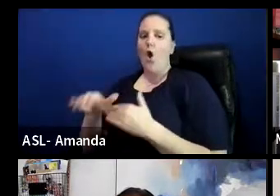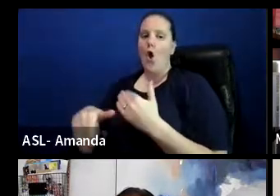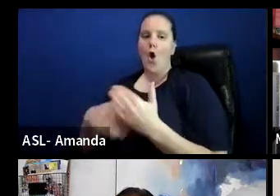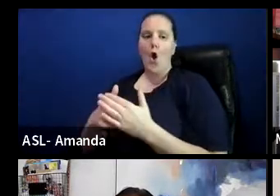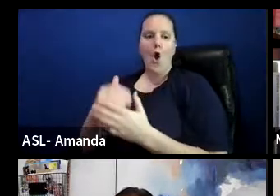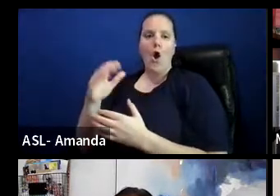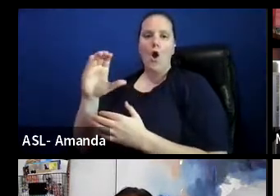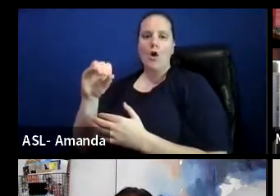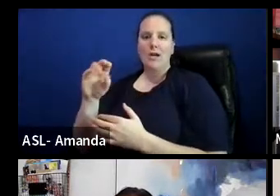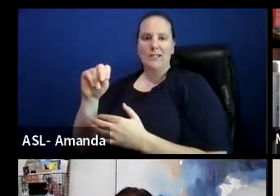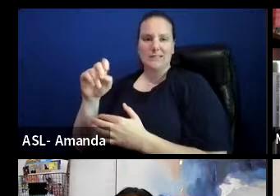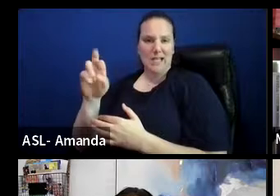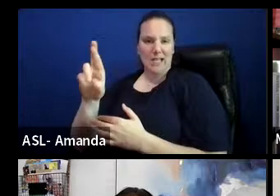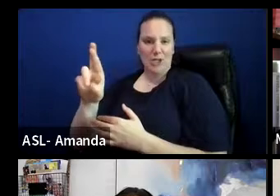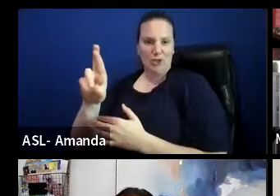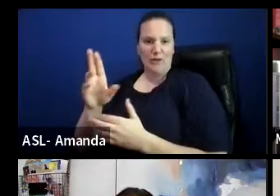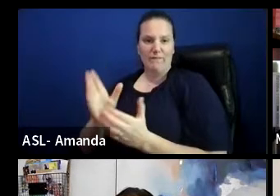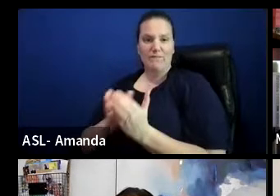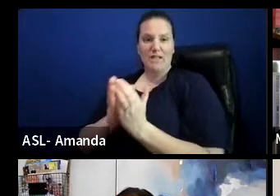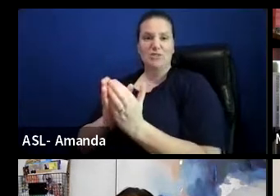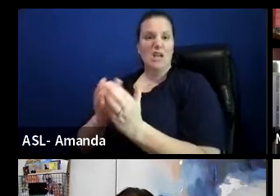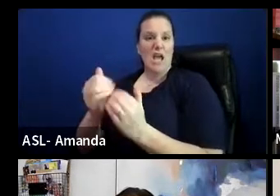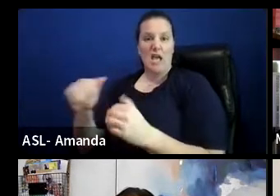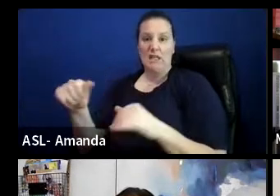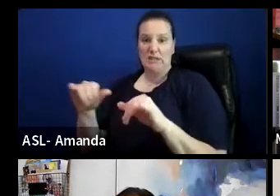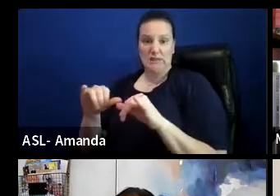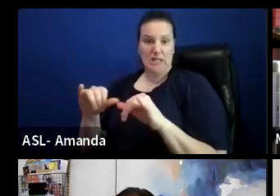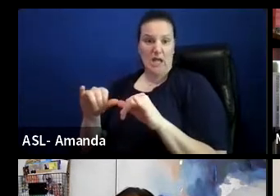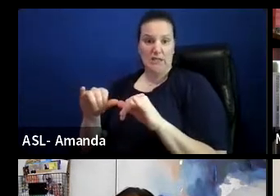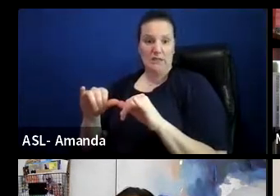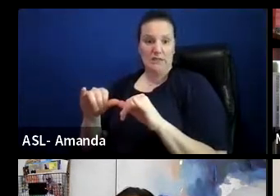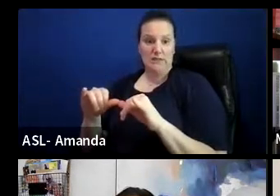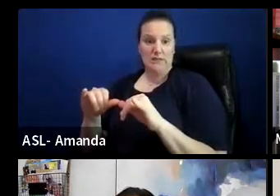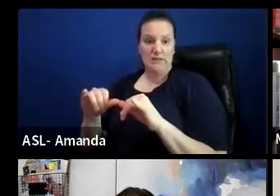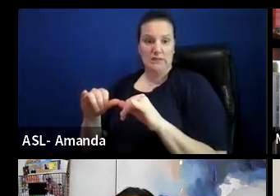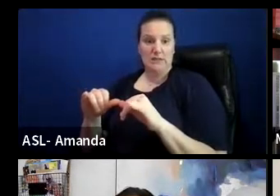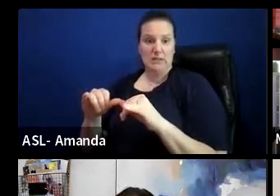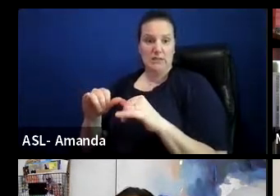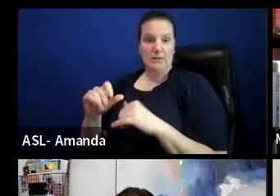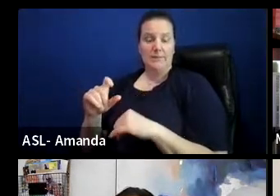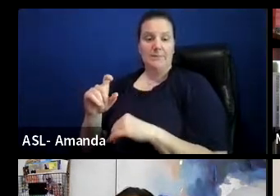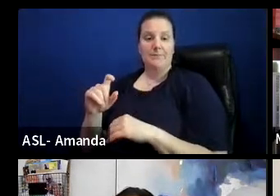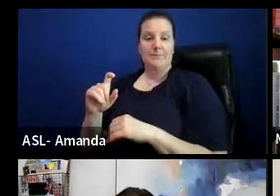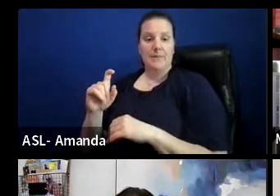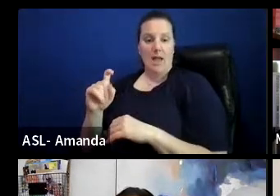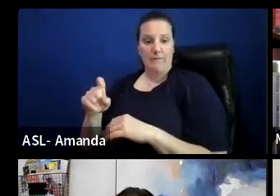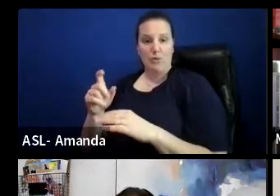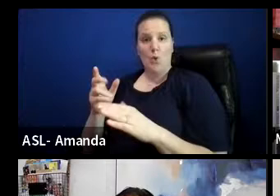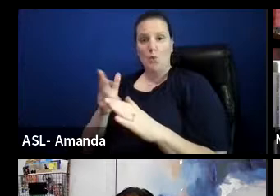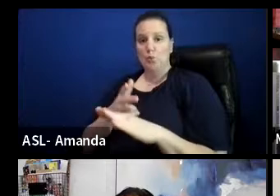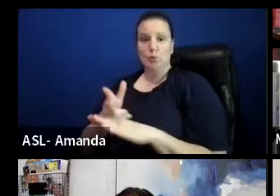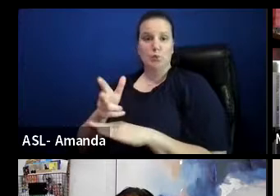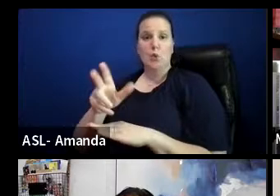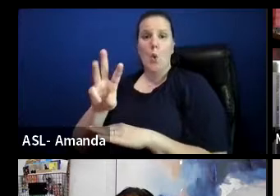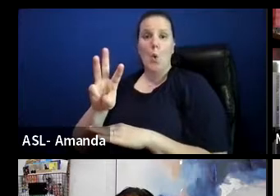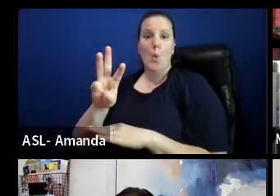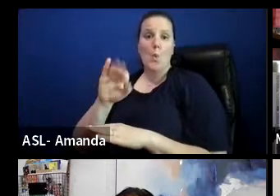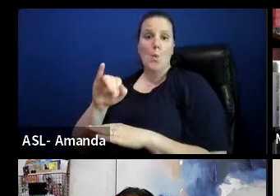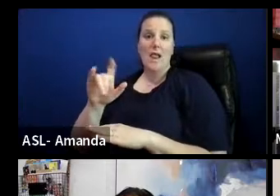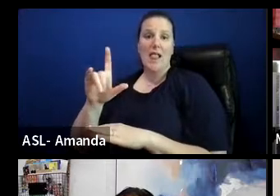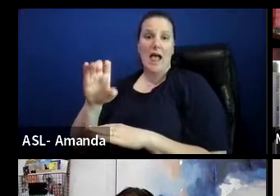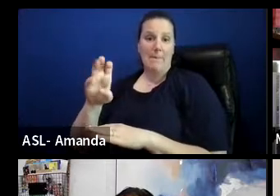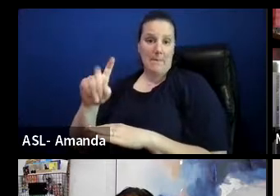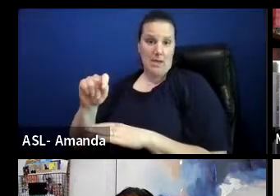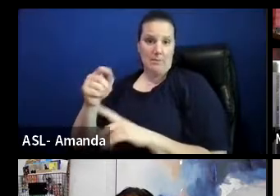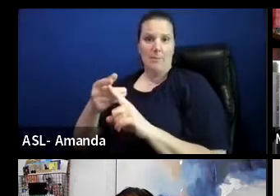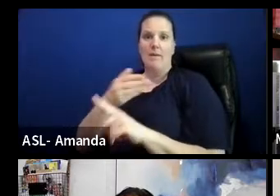container vessels of any size actually go down the Willamette River before they would get to